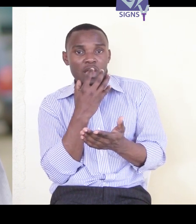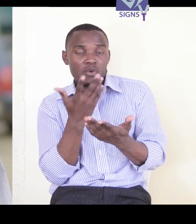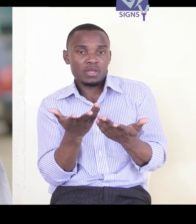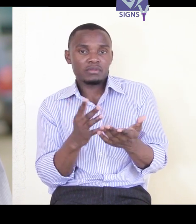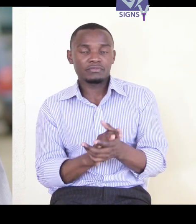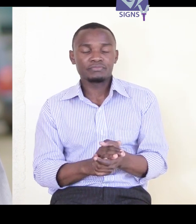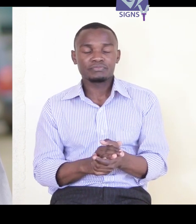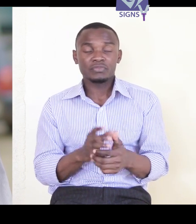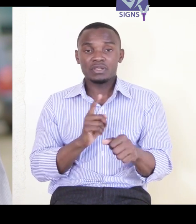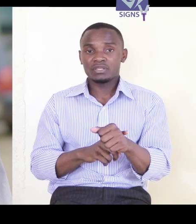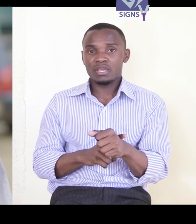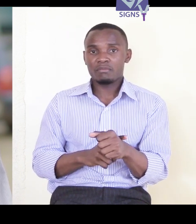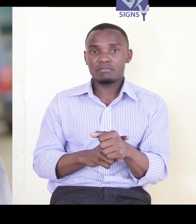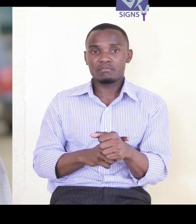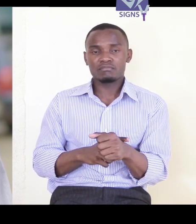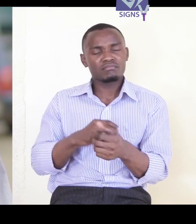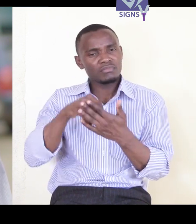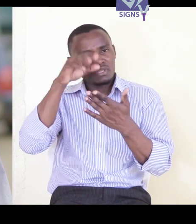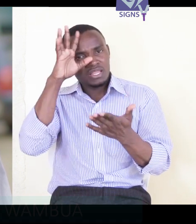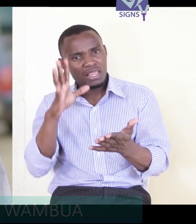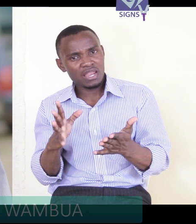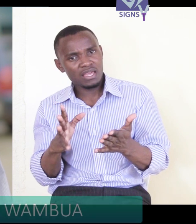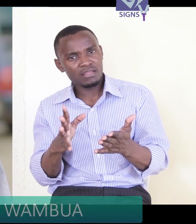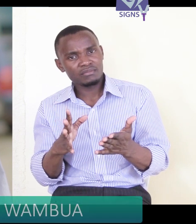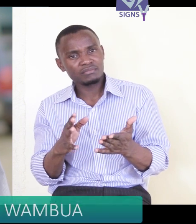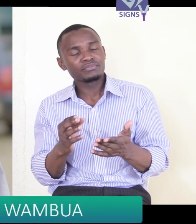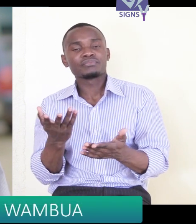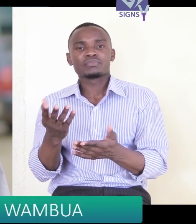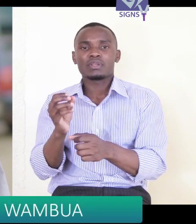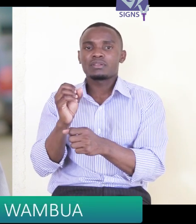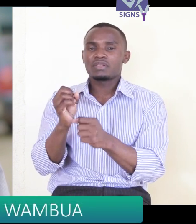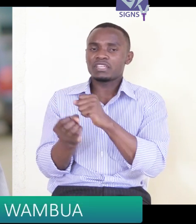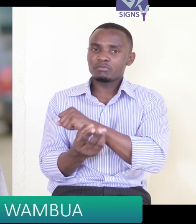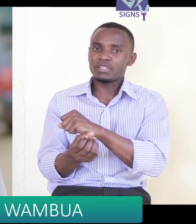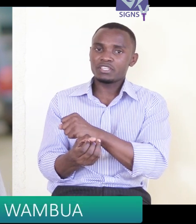given. So as the sighted child sees, learner sees the diagram on the